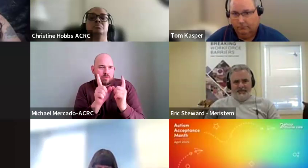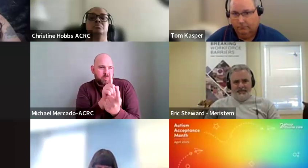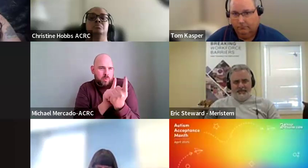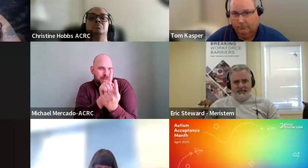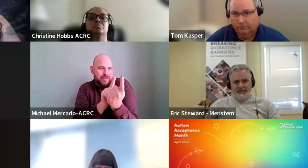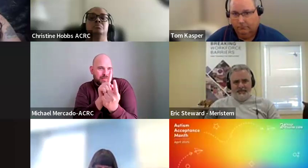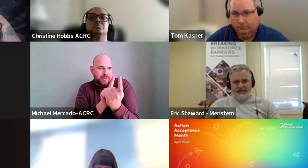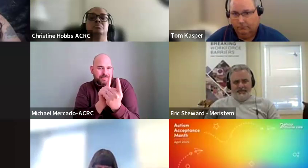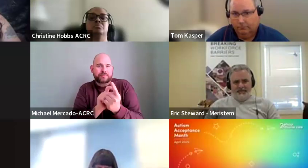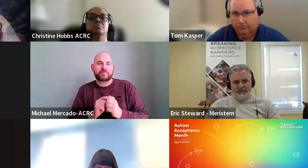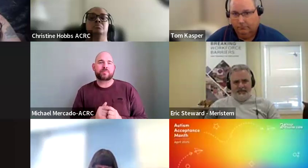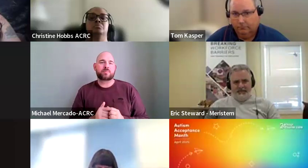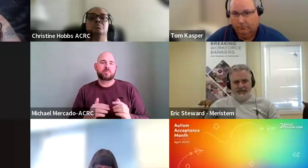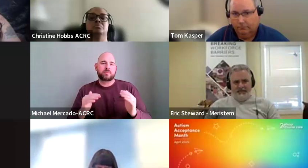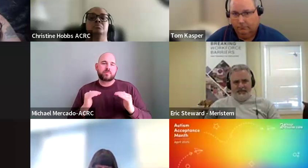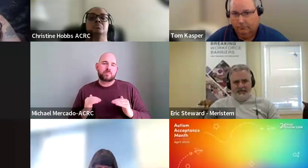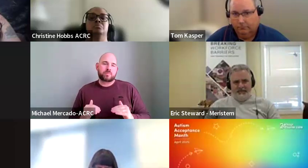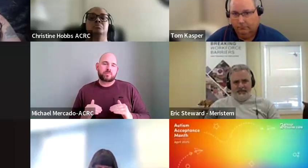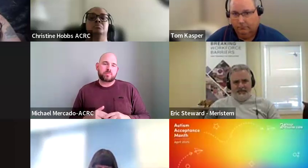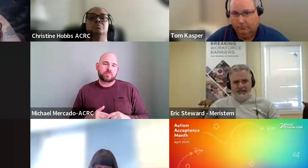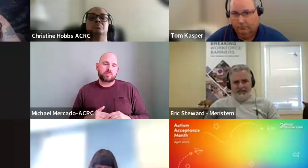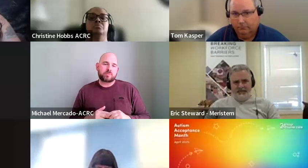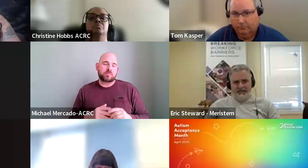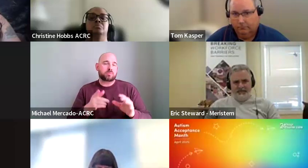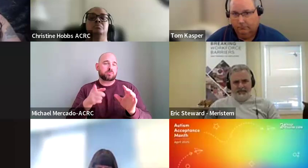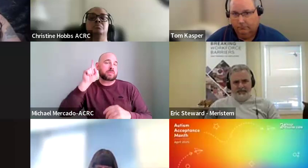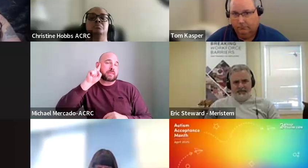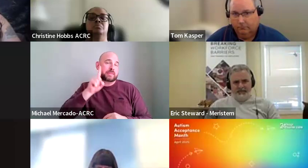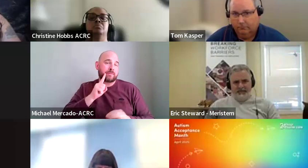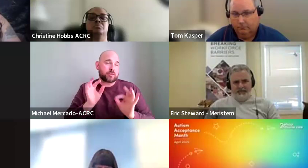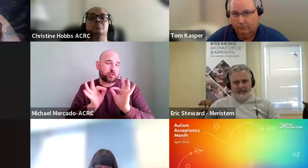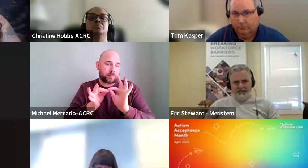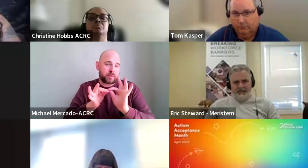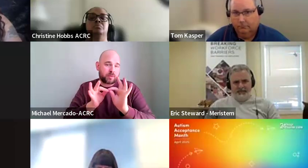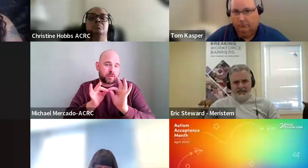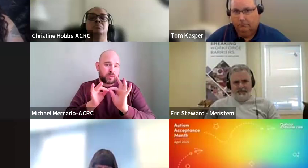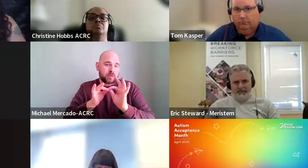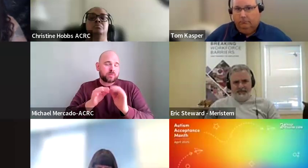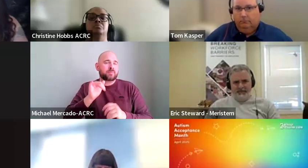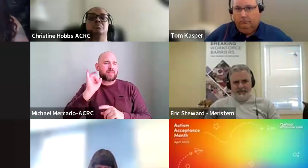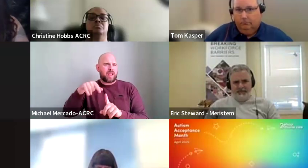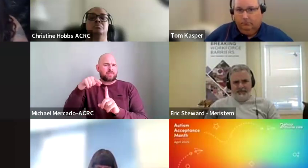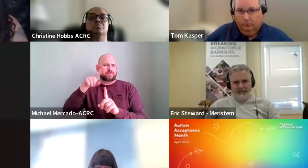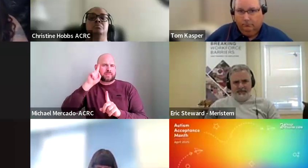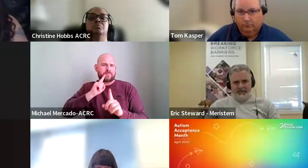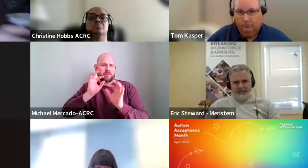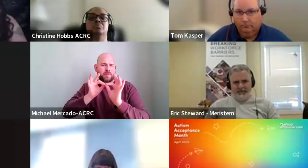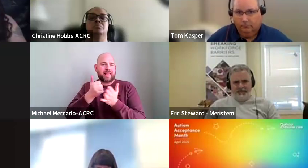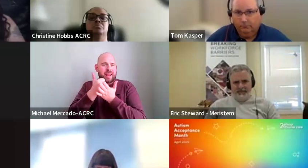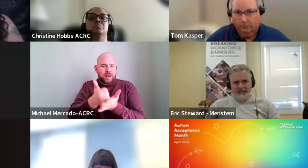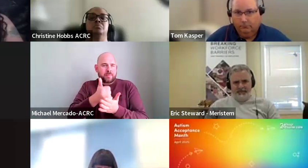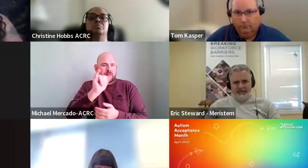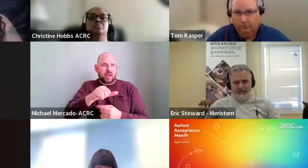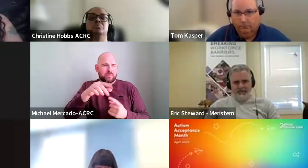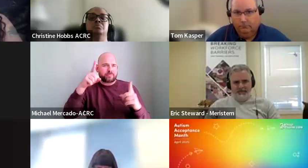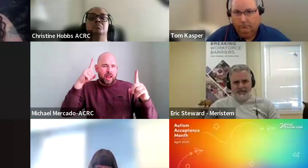one-on-one supports, to be able to have someone who knows their communication style and language. Another example might be